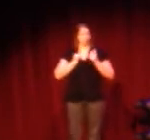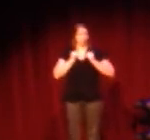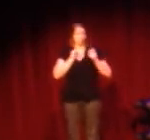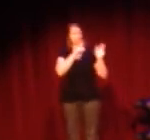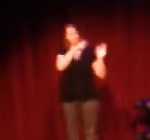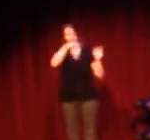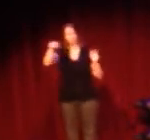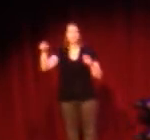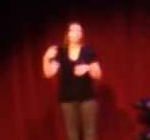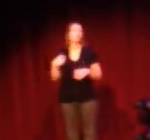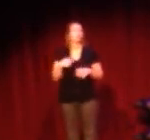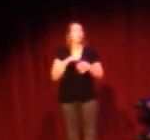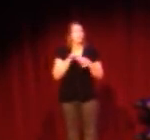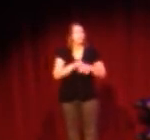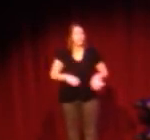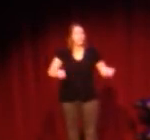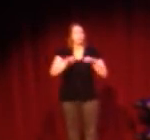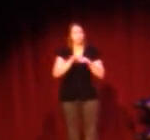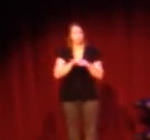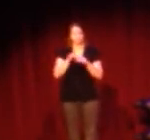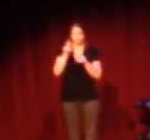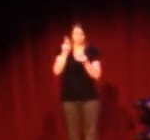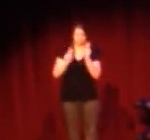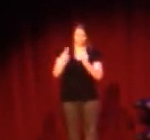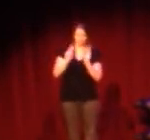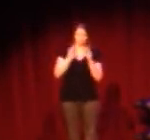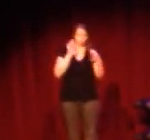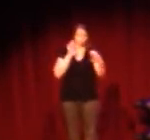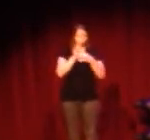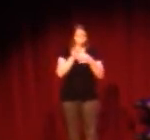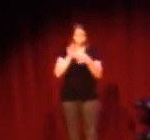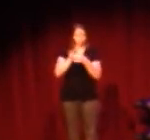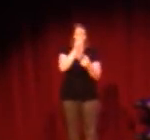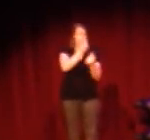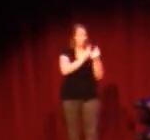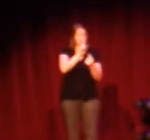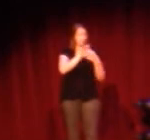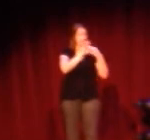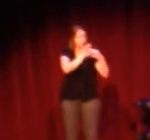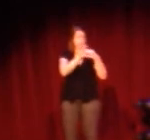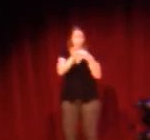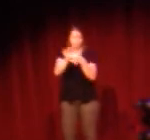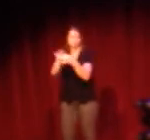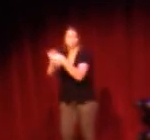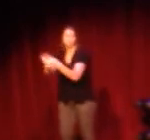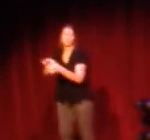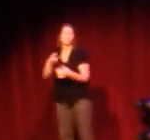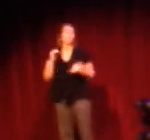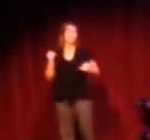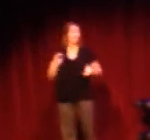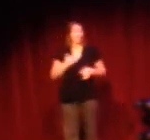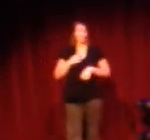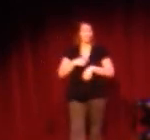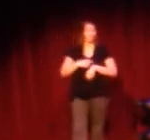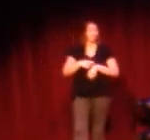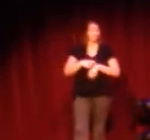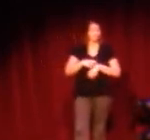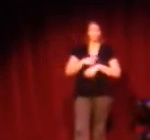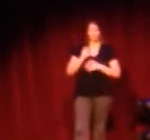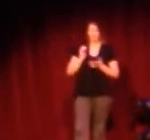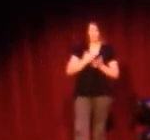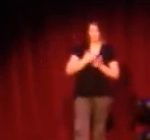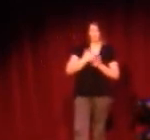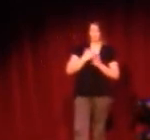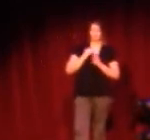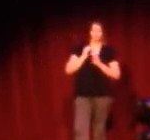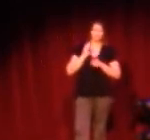one-on-one. In this day we live in, making a real connection with one human being is like at a premium. You know, it's so genuine,